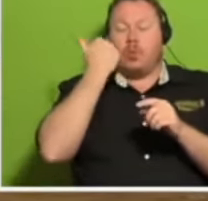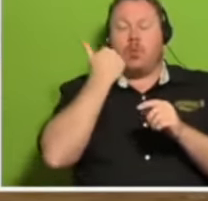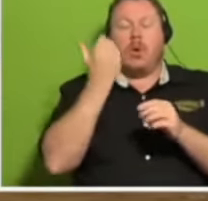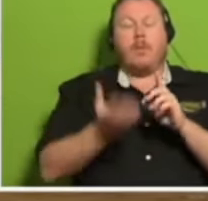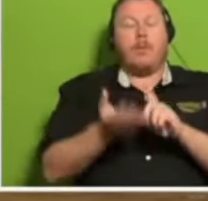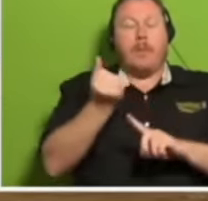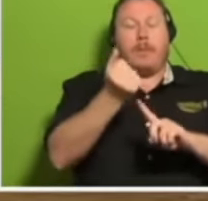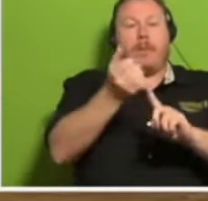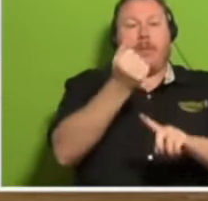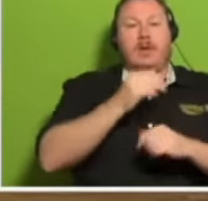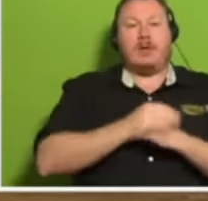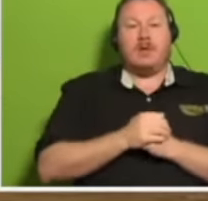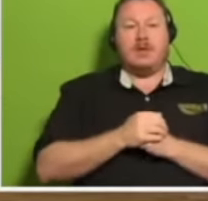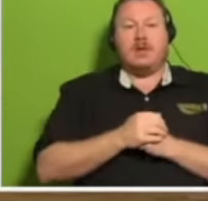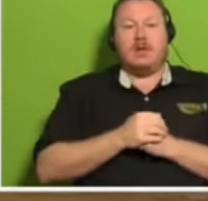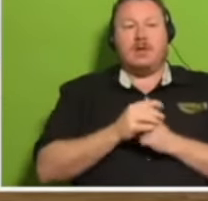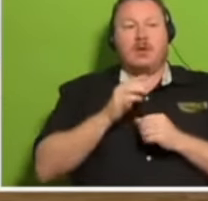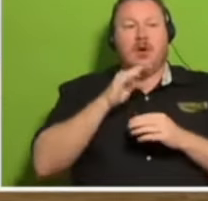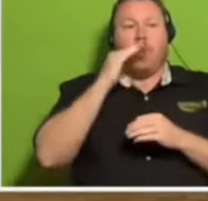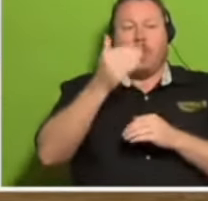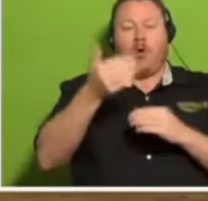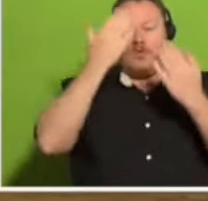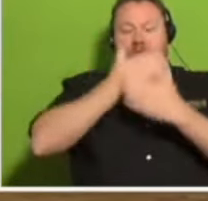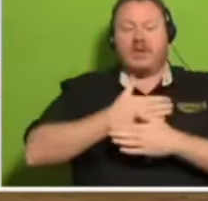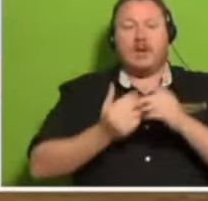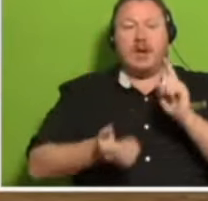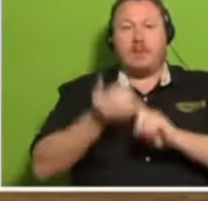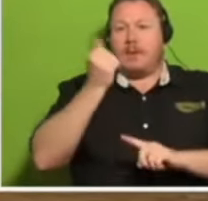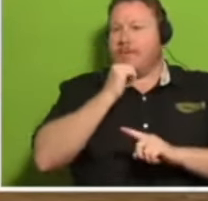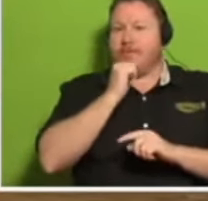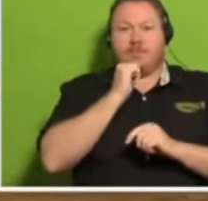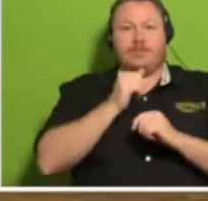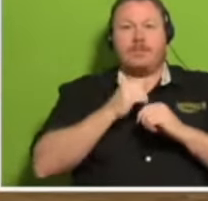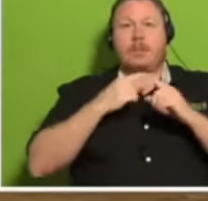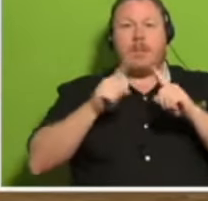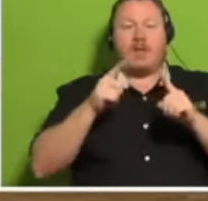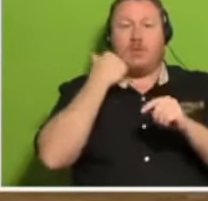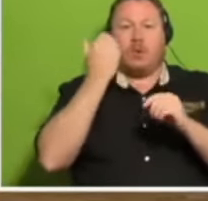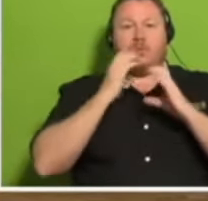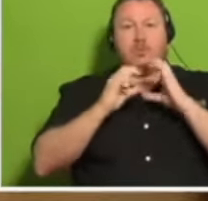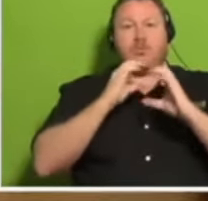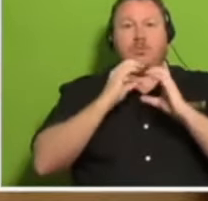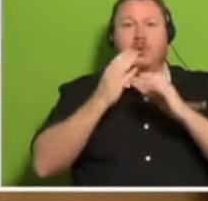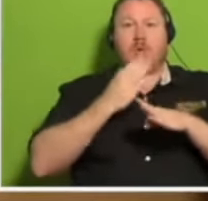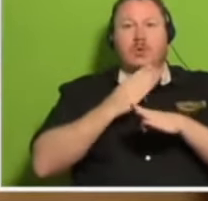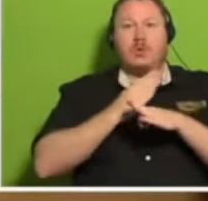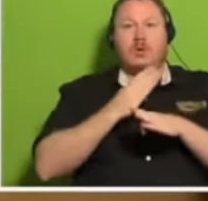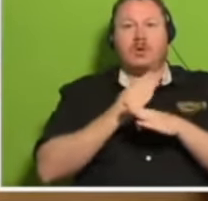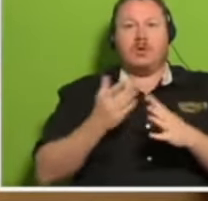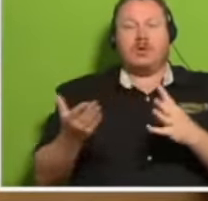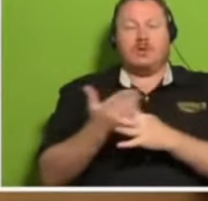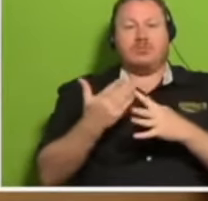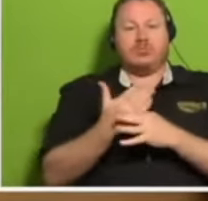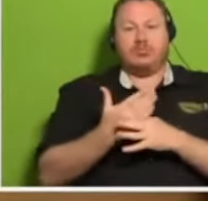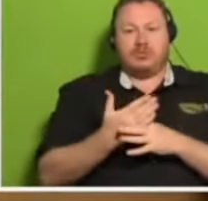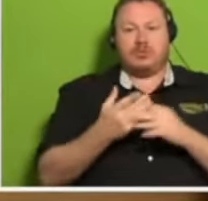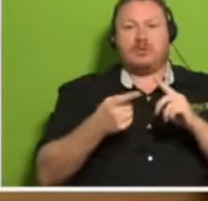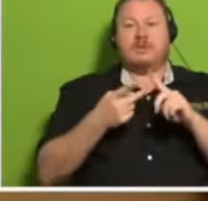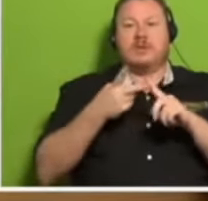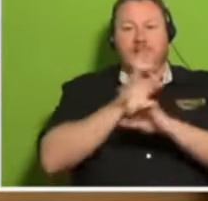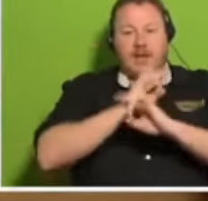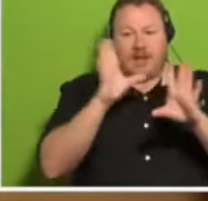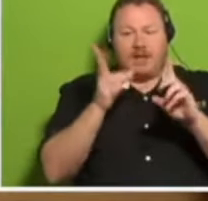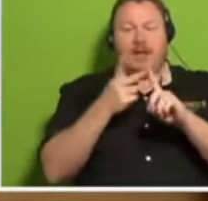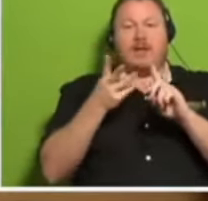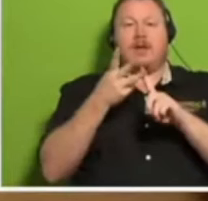While this may not be achieved overnight, I am determined to communicate our work in a way that is accessible,